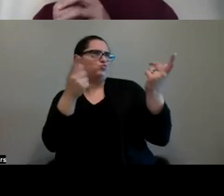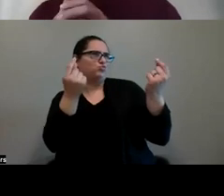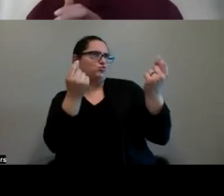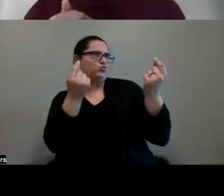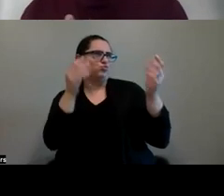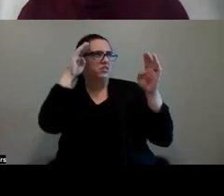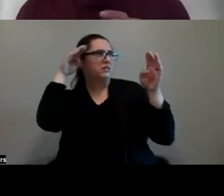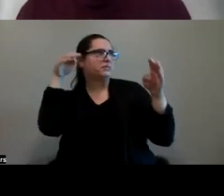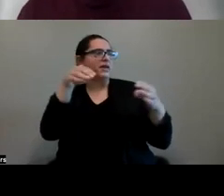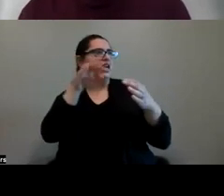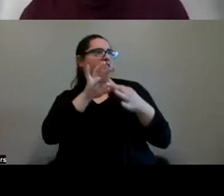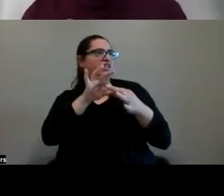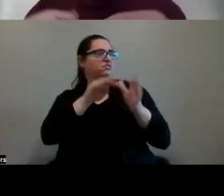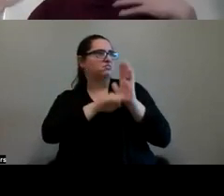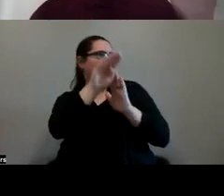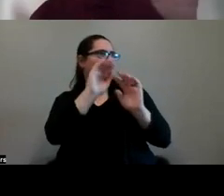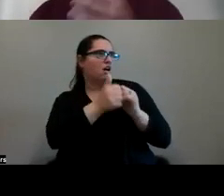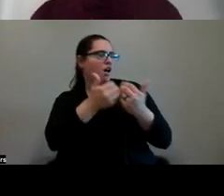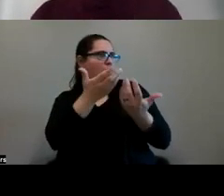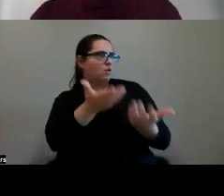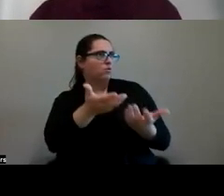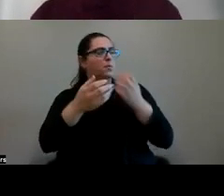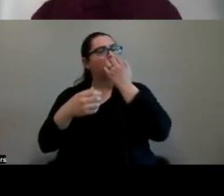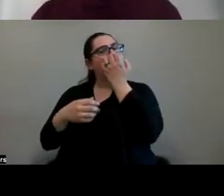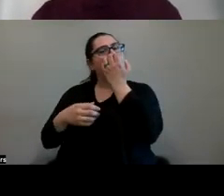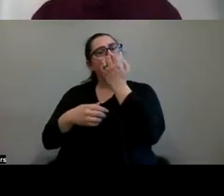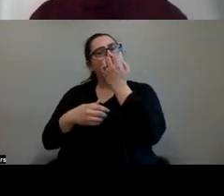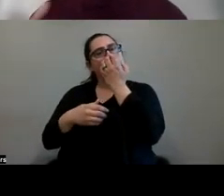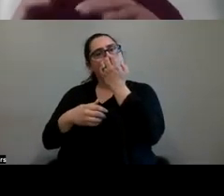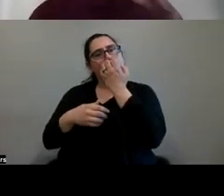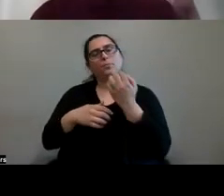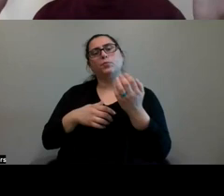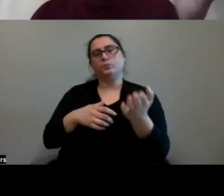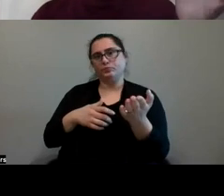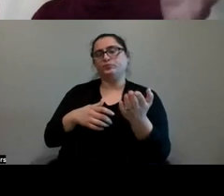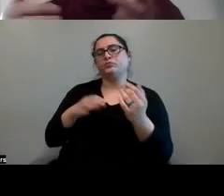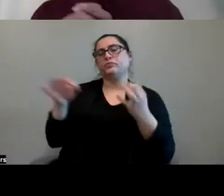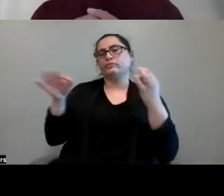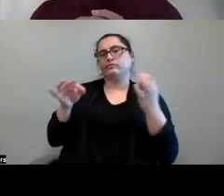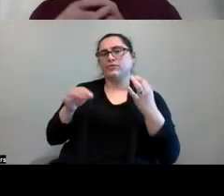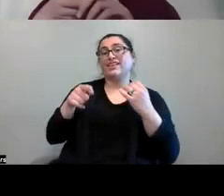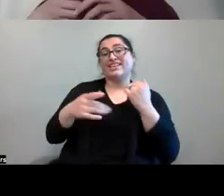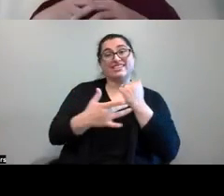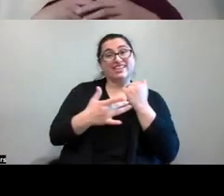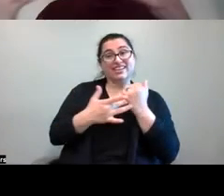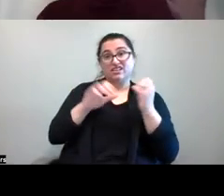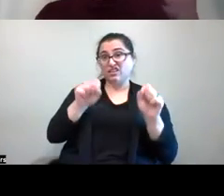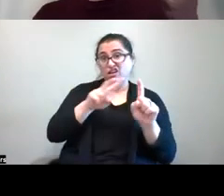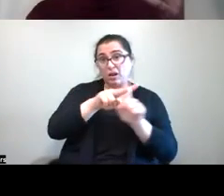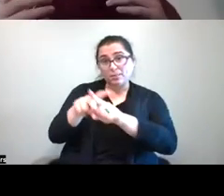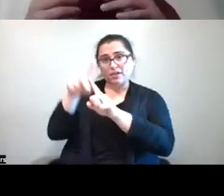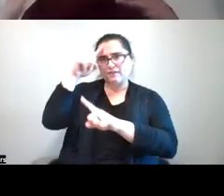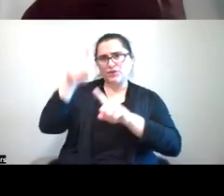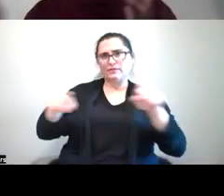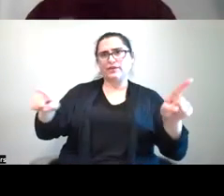on affinity maturation or on evolution, and so this technique can be used as a